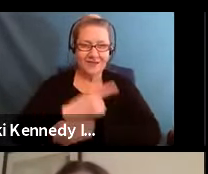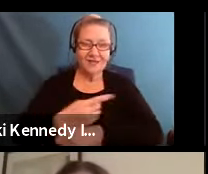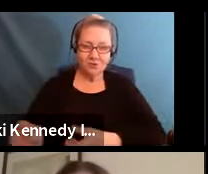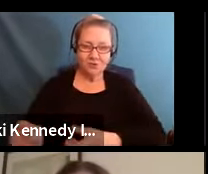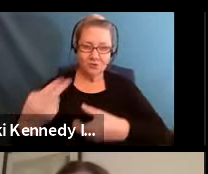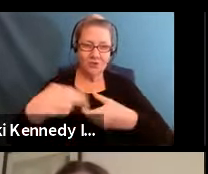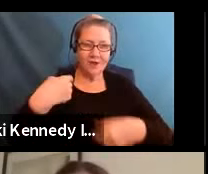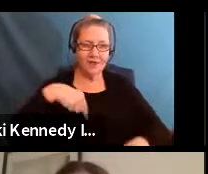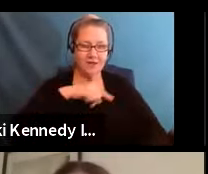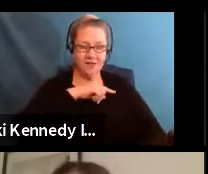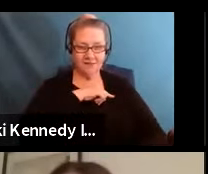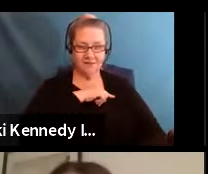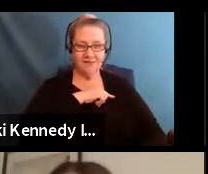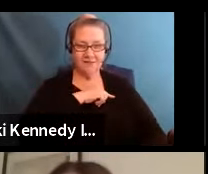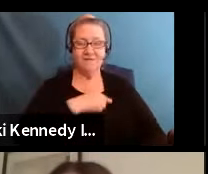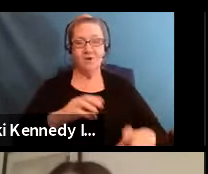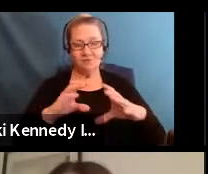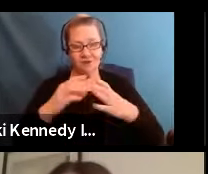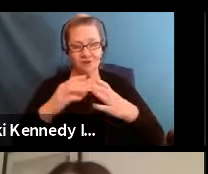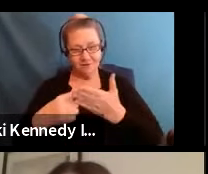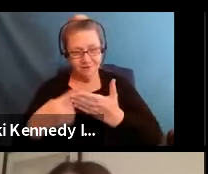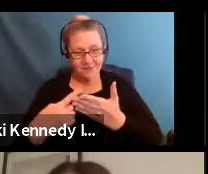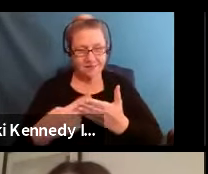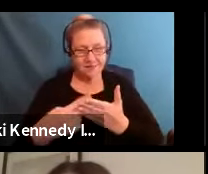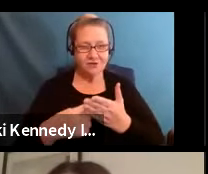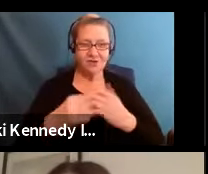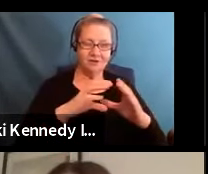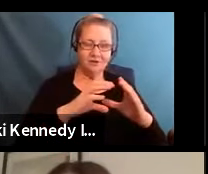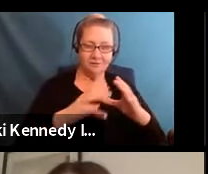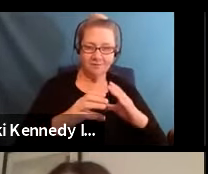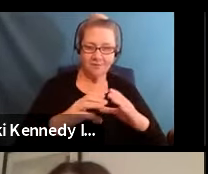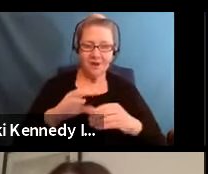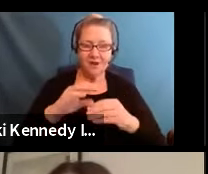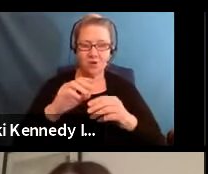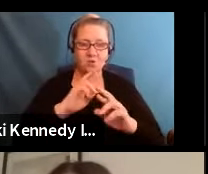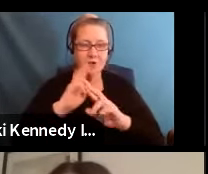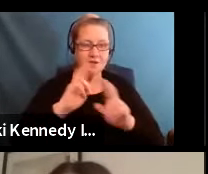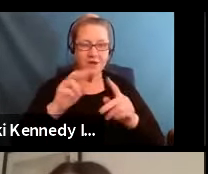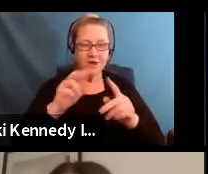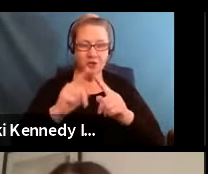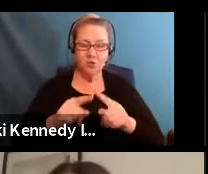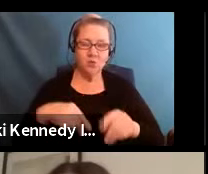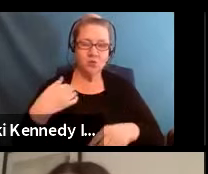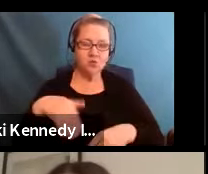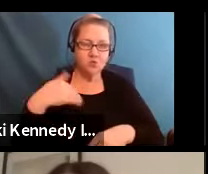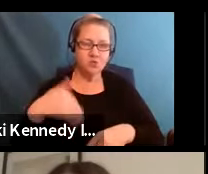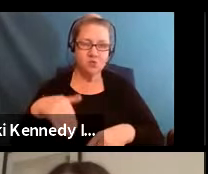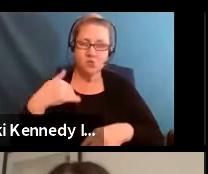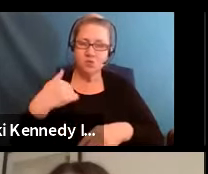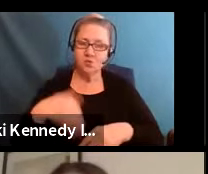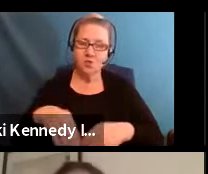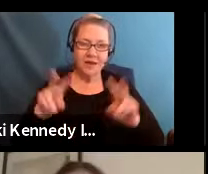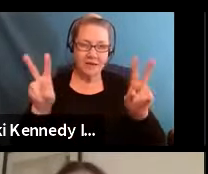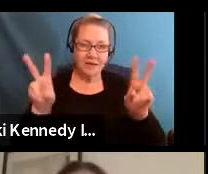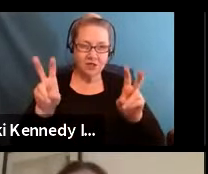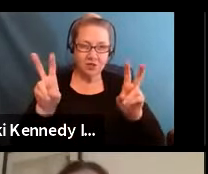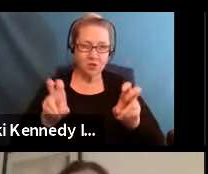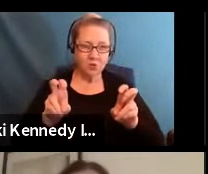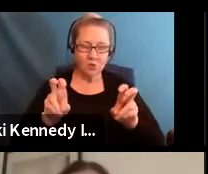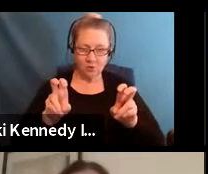us for a conversation to respond to an emerging issue that we wanted to make